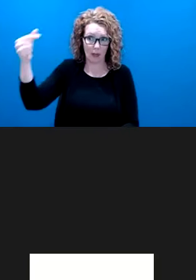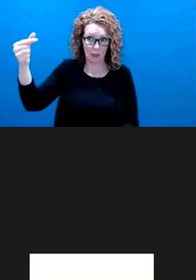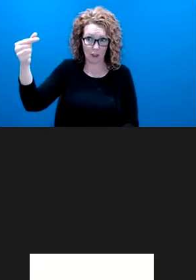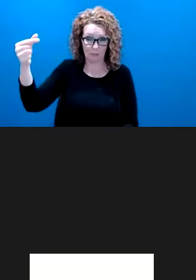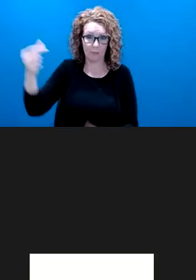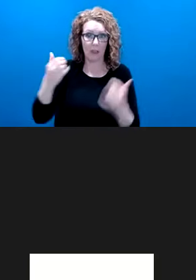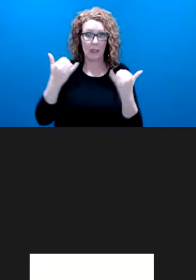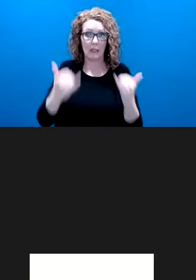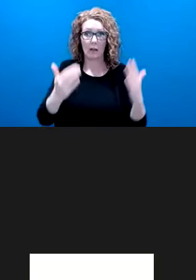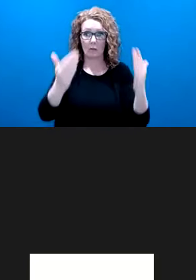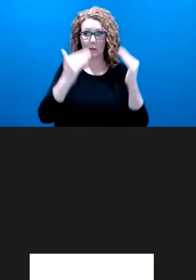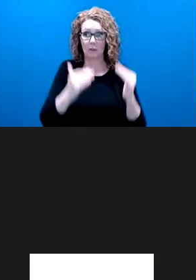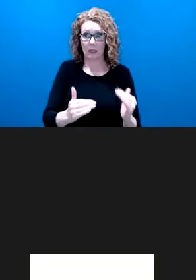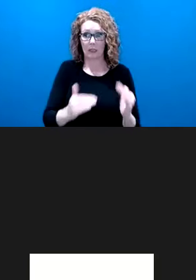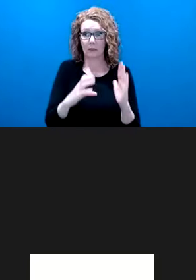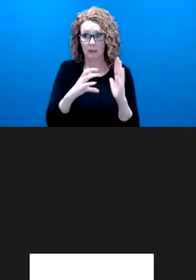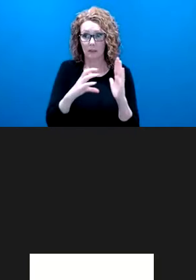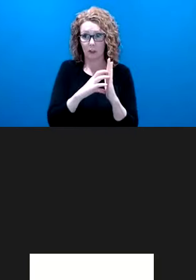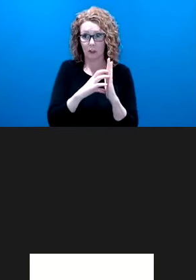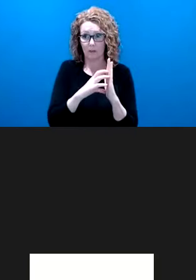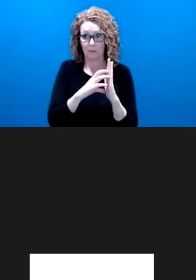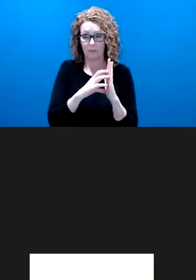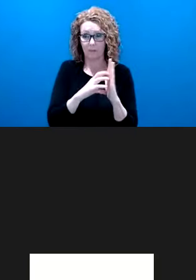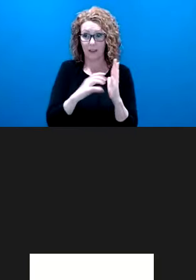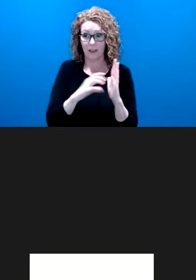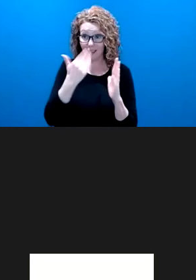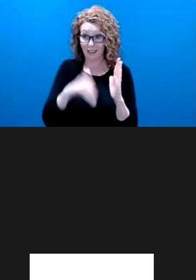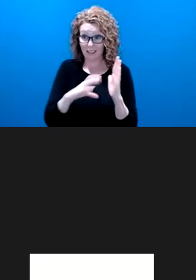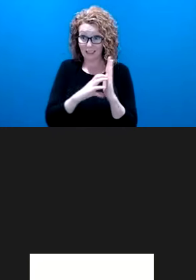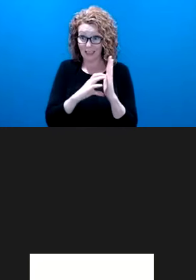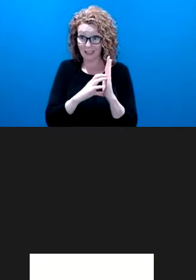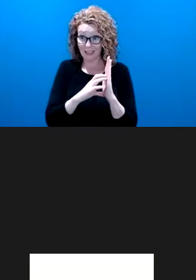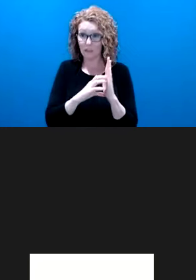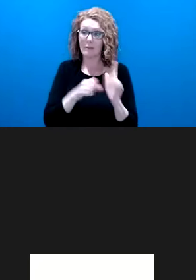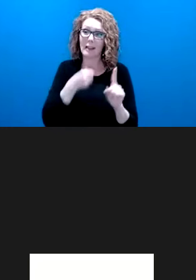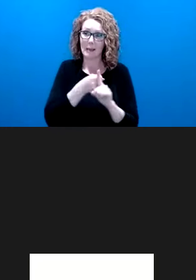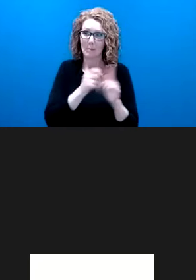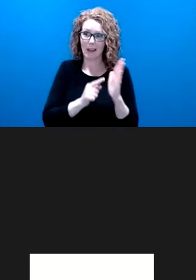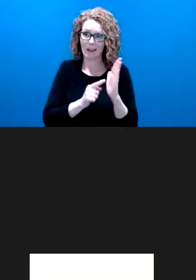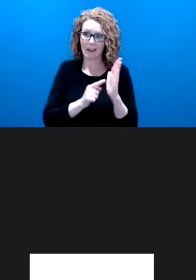Because this might also inform this section a little bit as well.